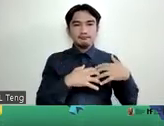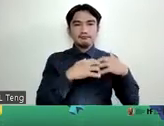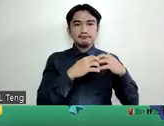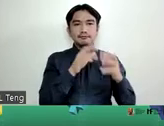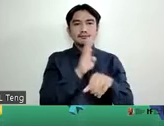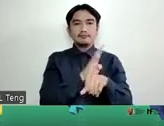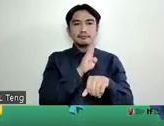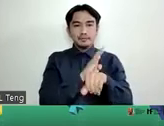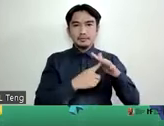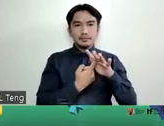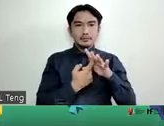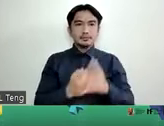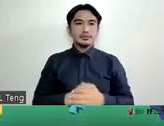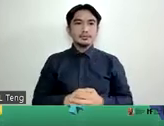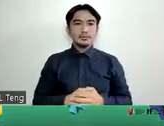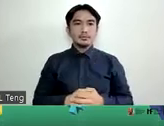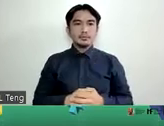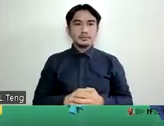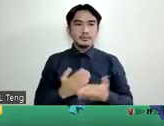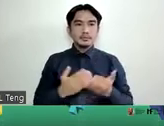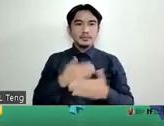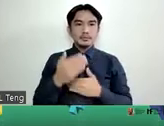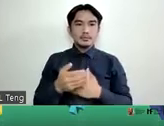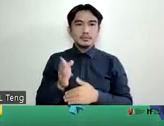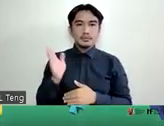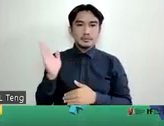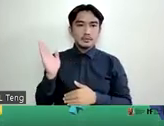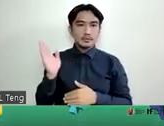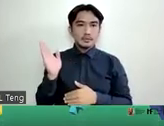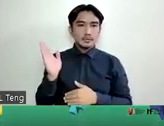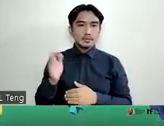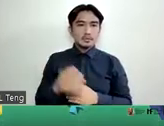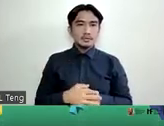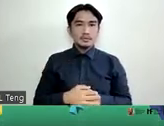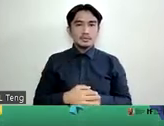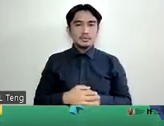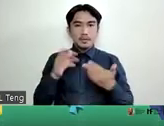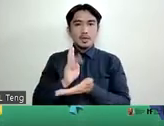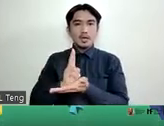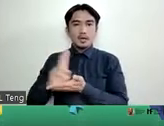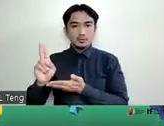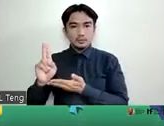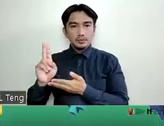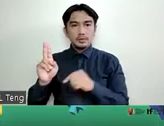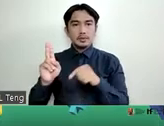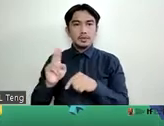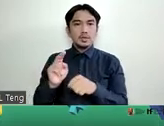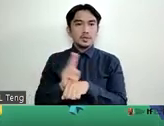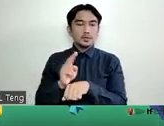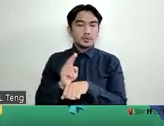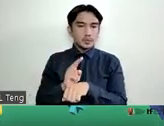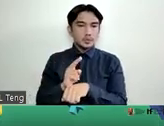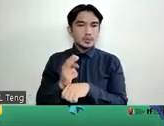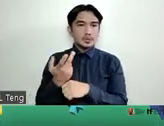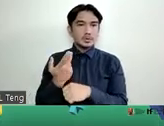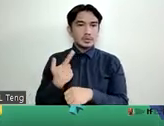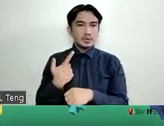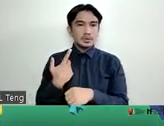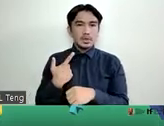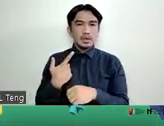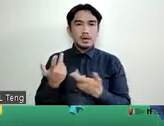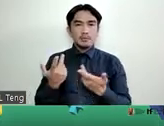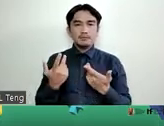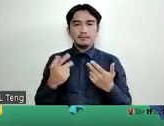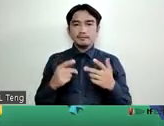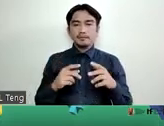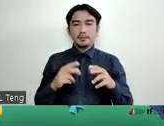businesses established. So aside from us, the college or universities, there are a lot of role players in the